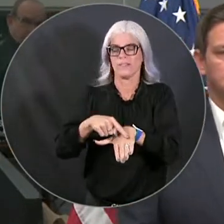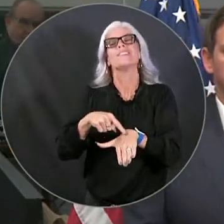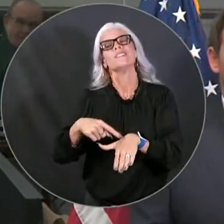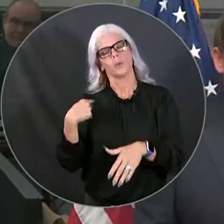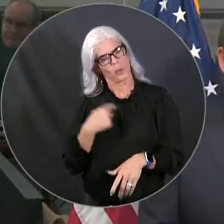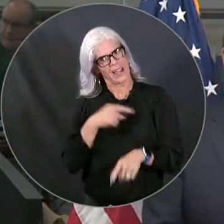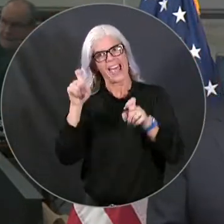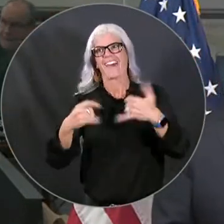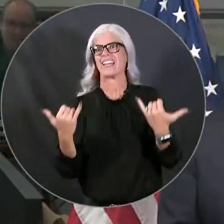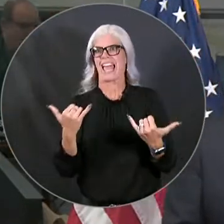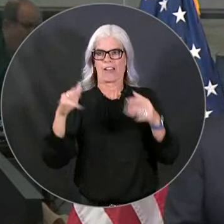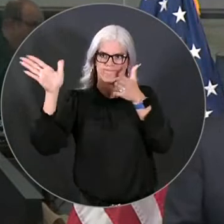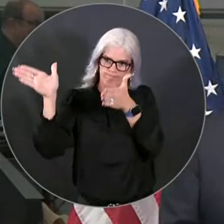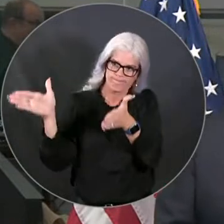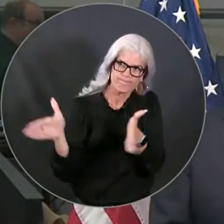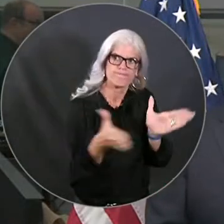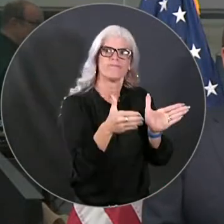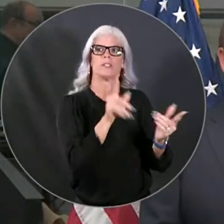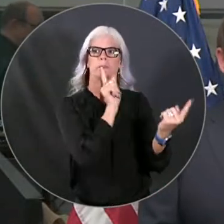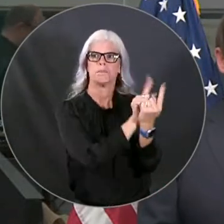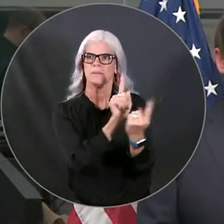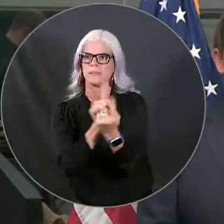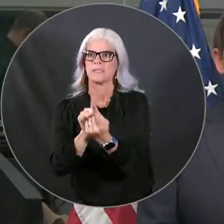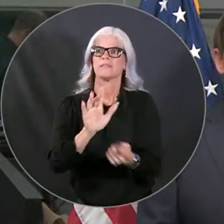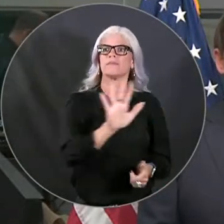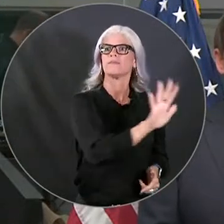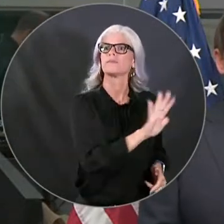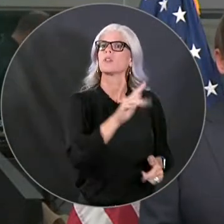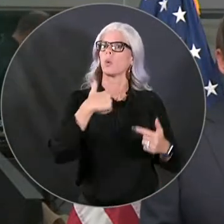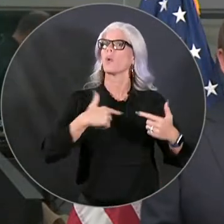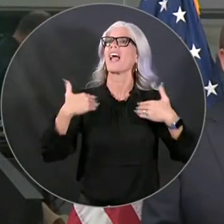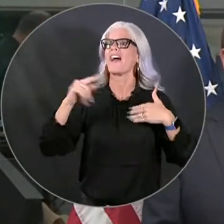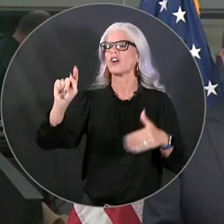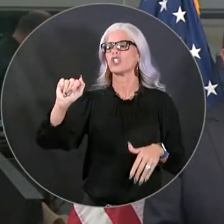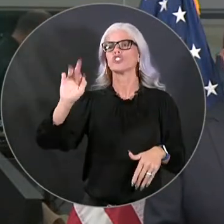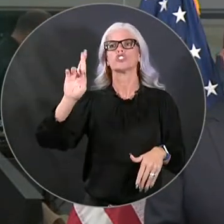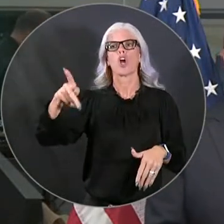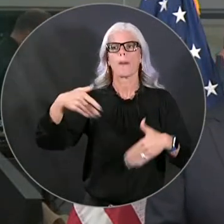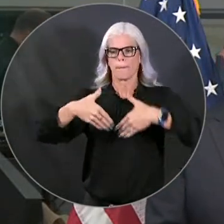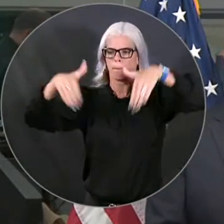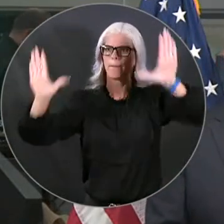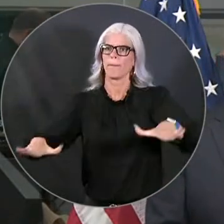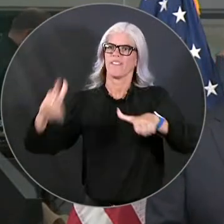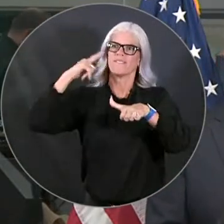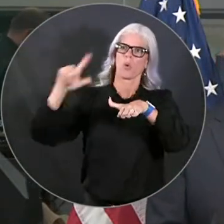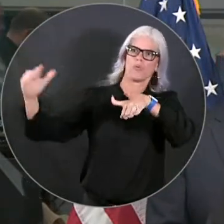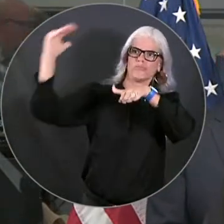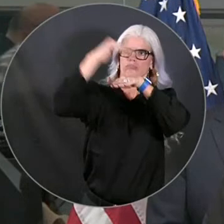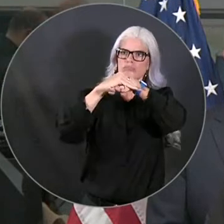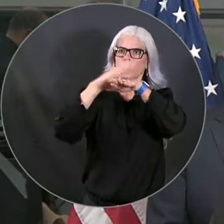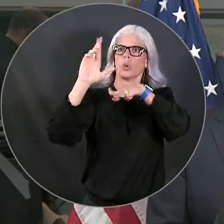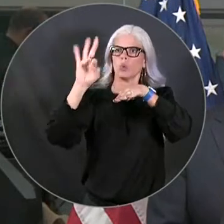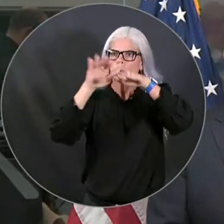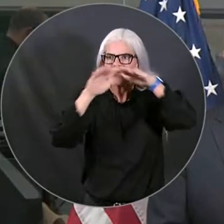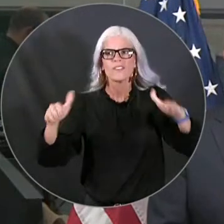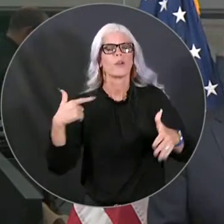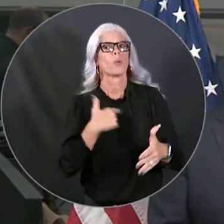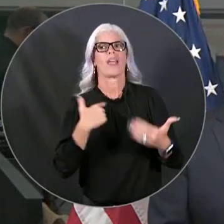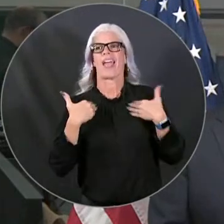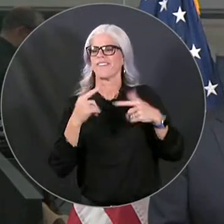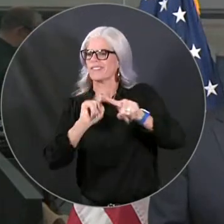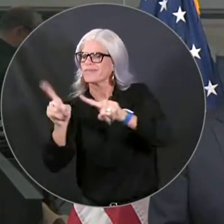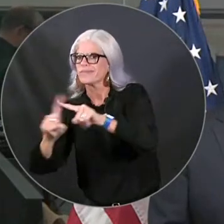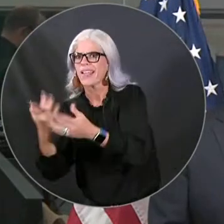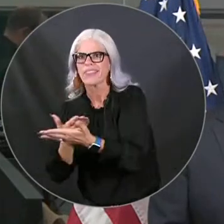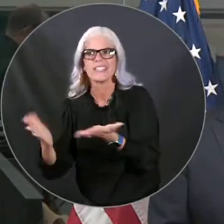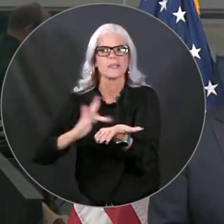We have tarps, we have medical supplies if needed in those warehouses. We want to make sure